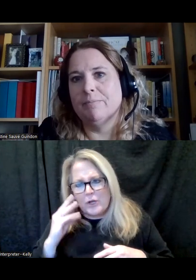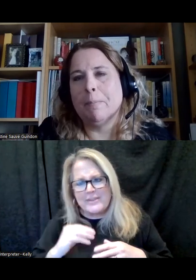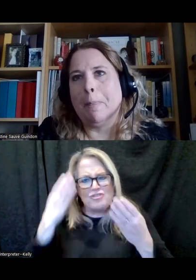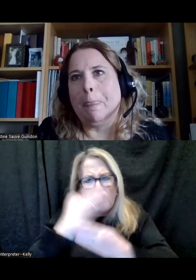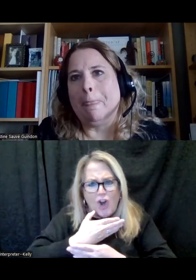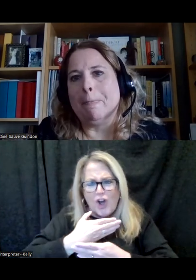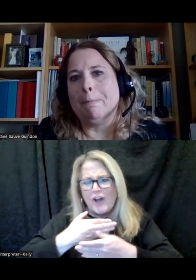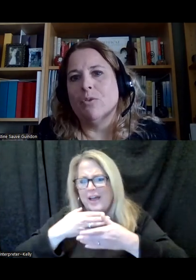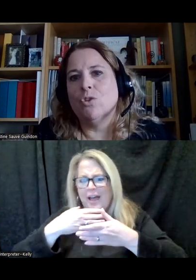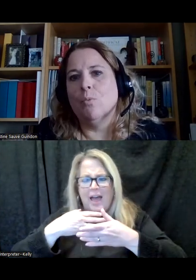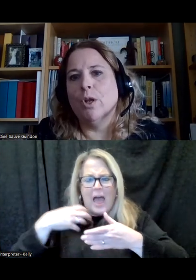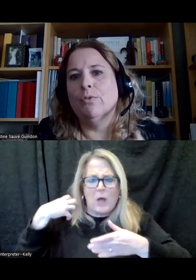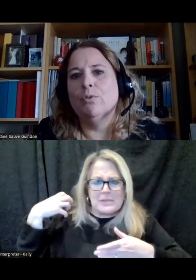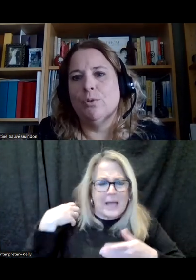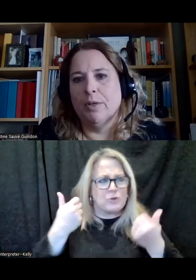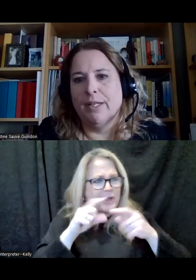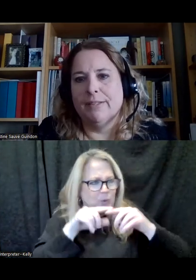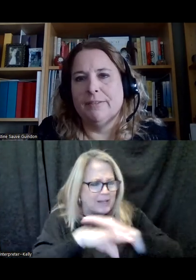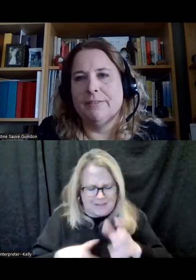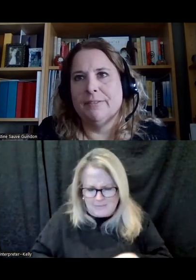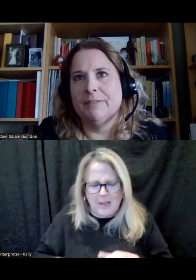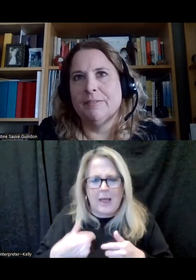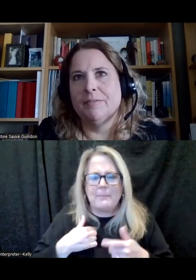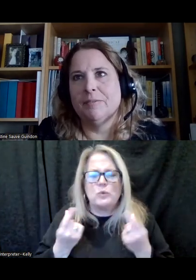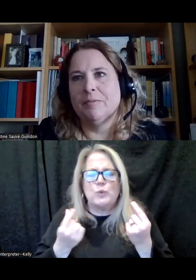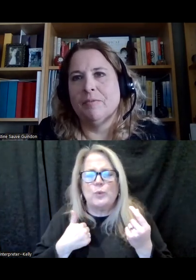in. So what are you doing?